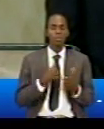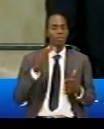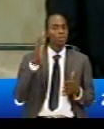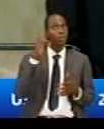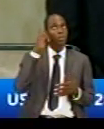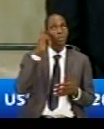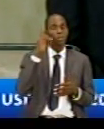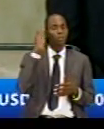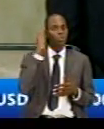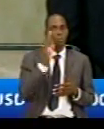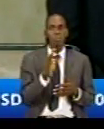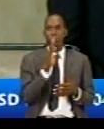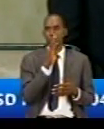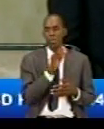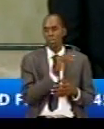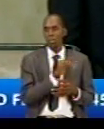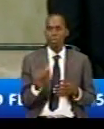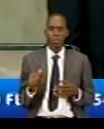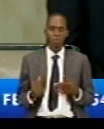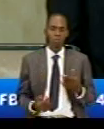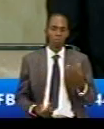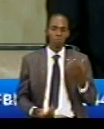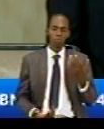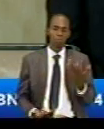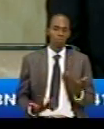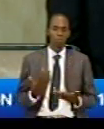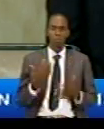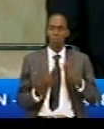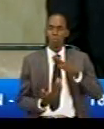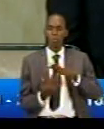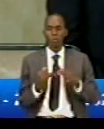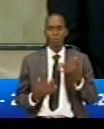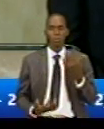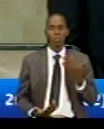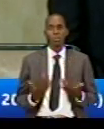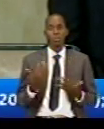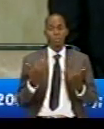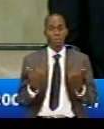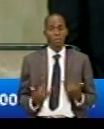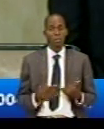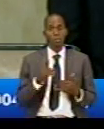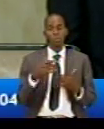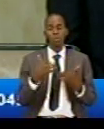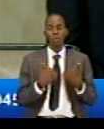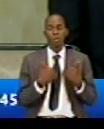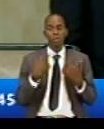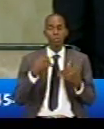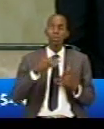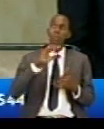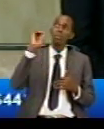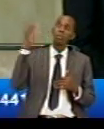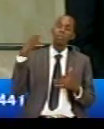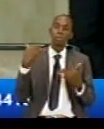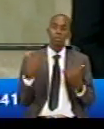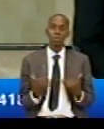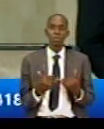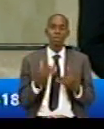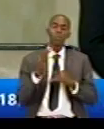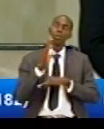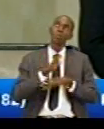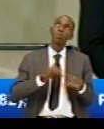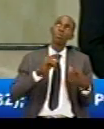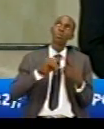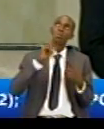fire. Now that you still have that opportunity to receive mercy from Him, call upon Him this